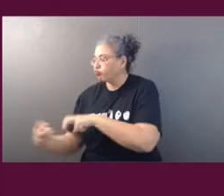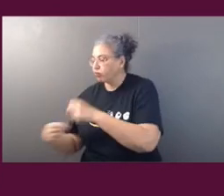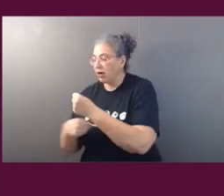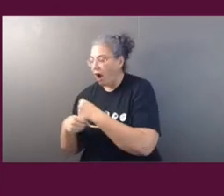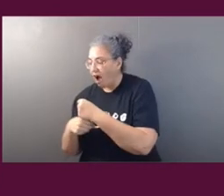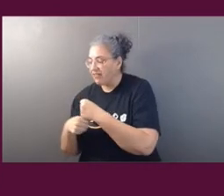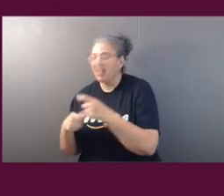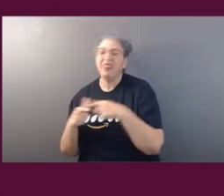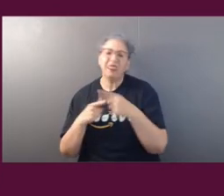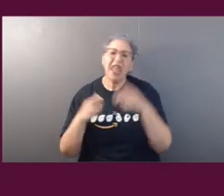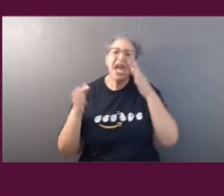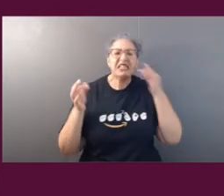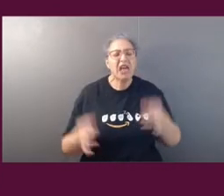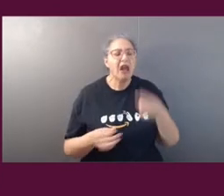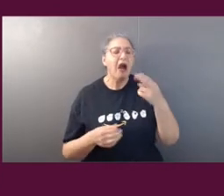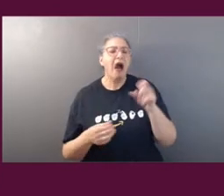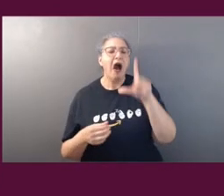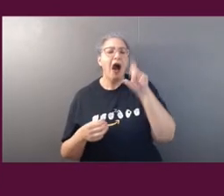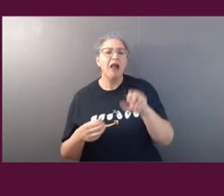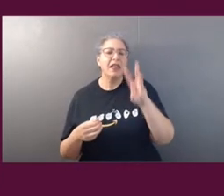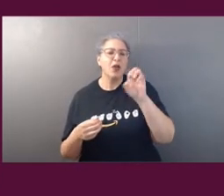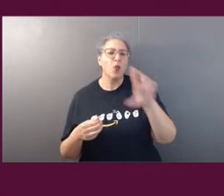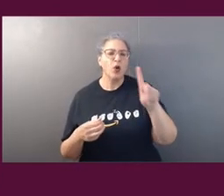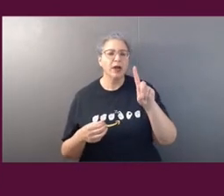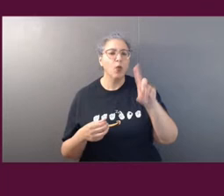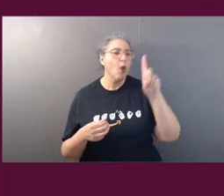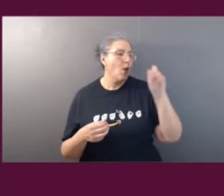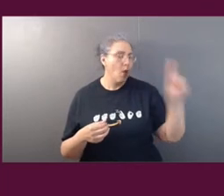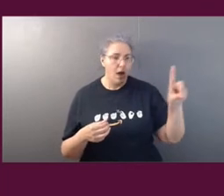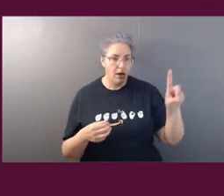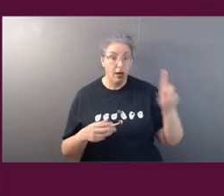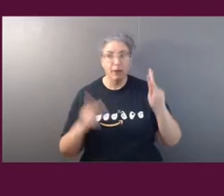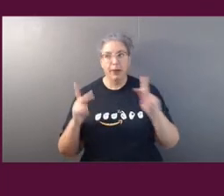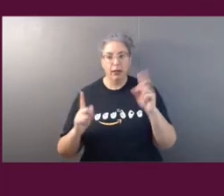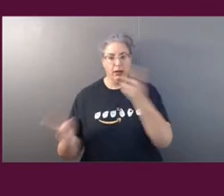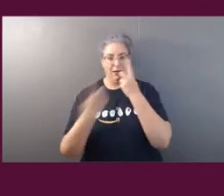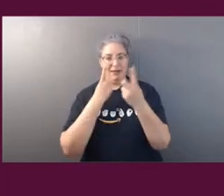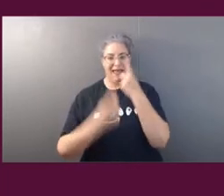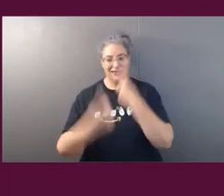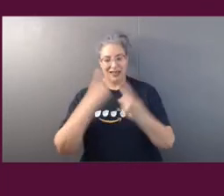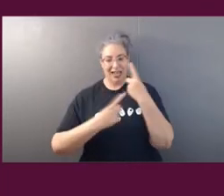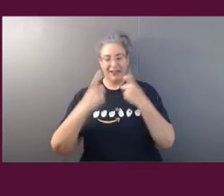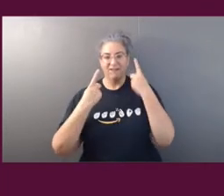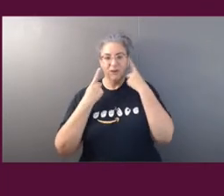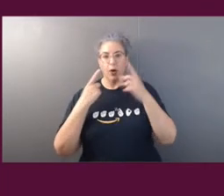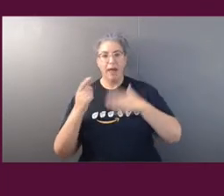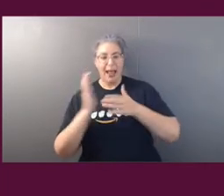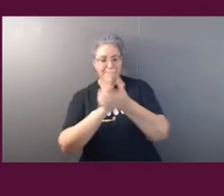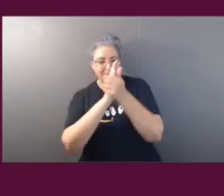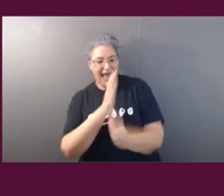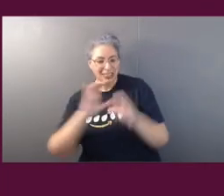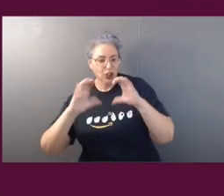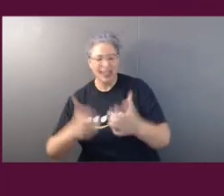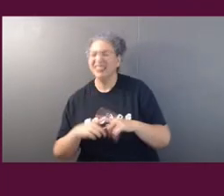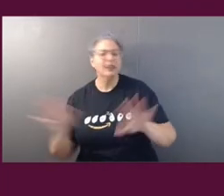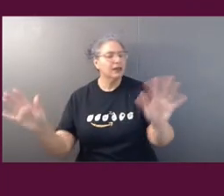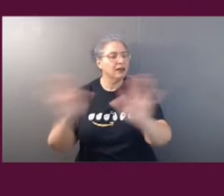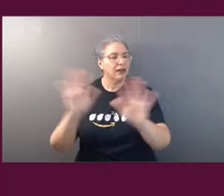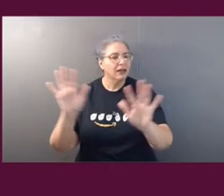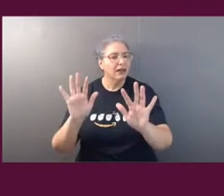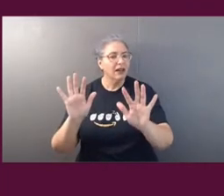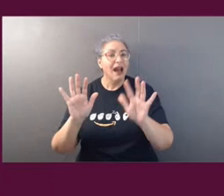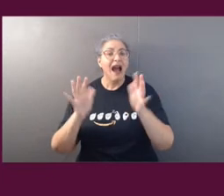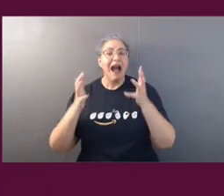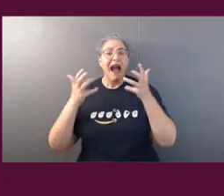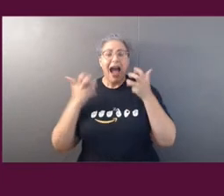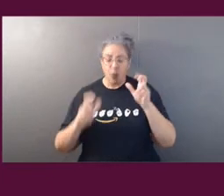a Hollywood 101 series, which is for people who approached me to do a masterclass. And I was like, I don't want any information I have. I don't want anyone to have to pay